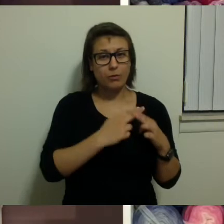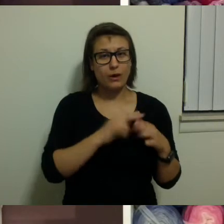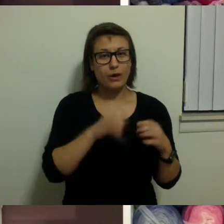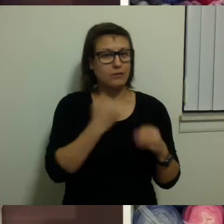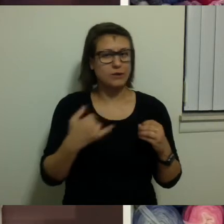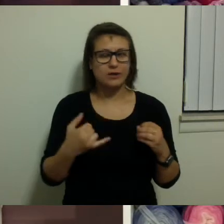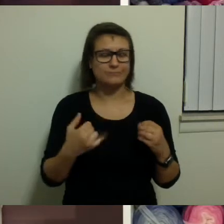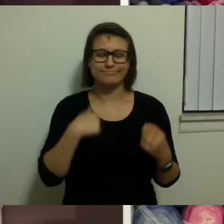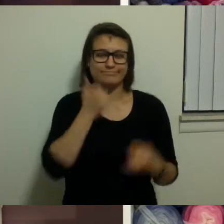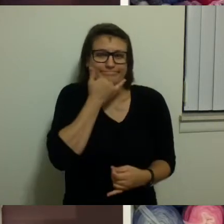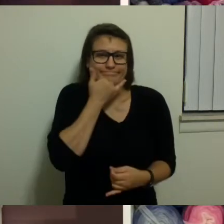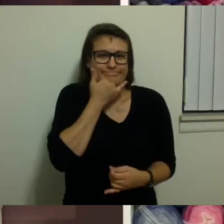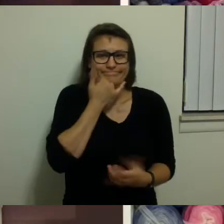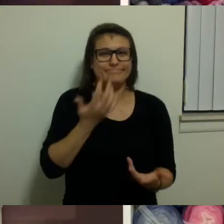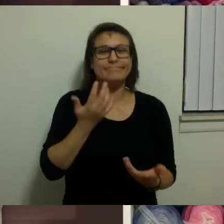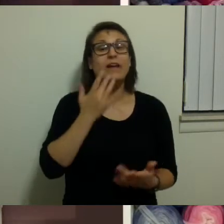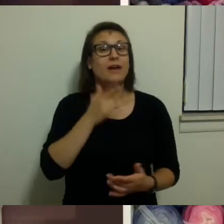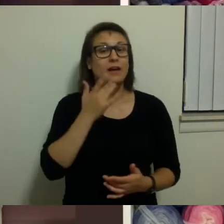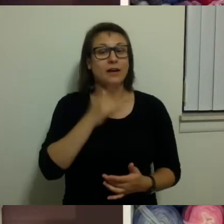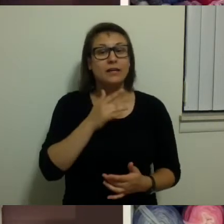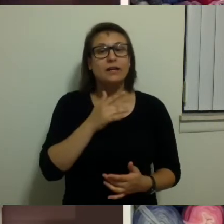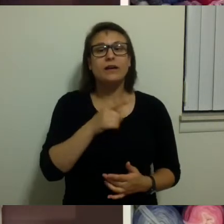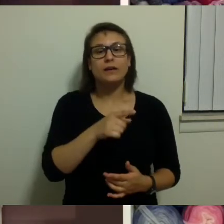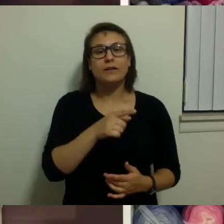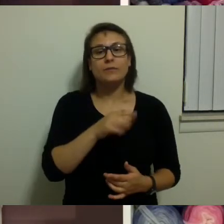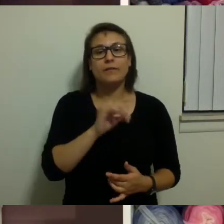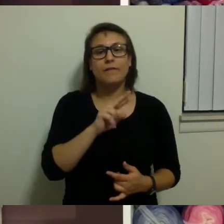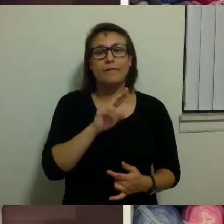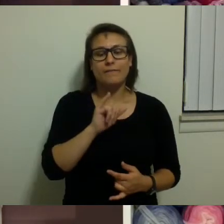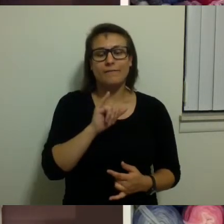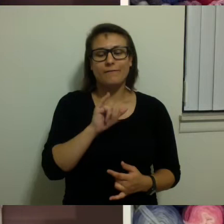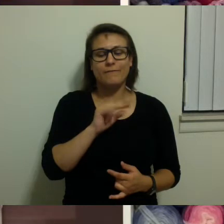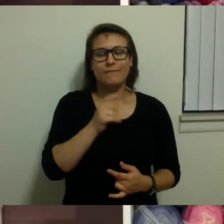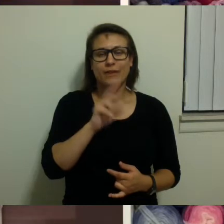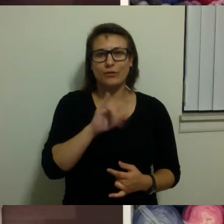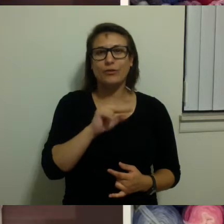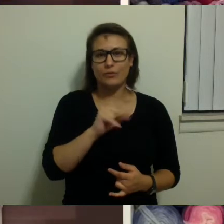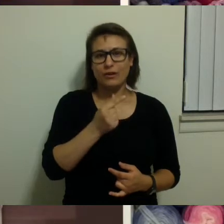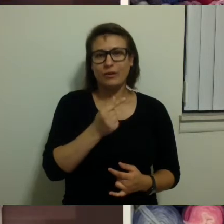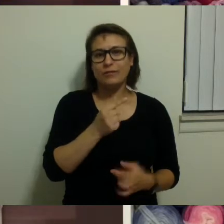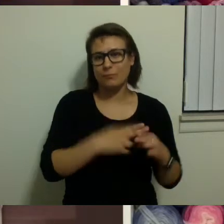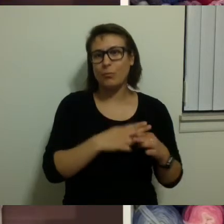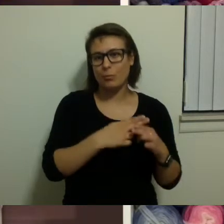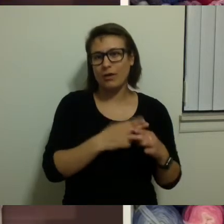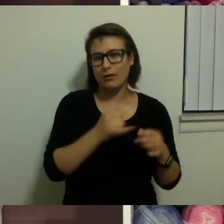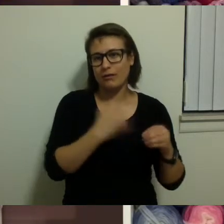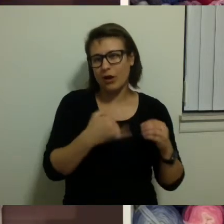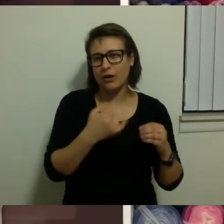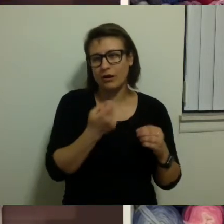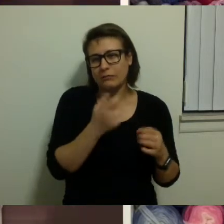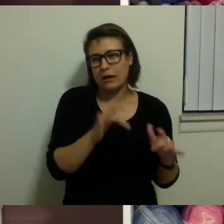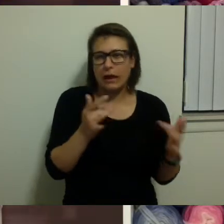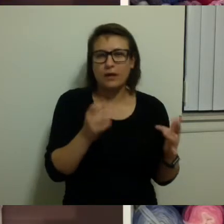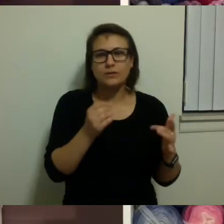But I was wrong. Fortunately, the fingering weight that I was using is on the lighter side, so I